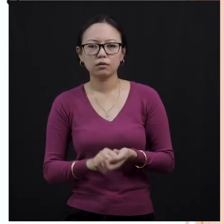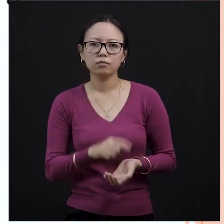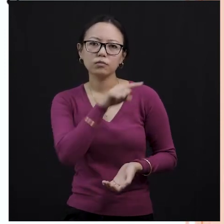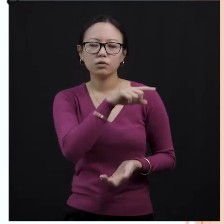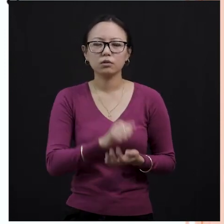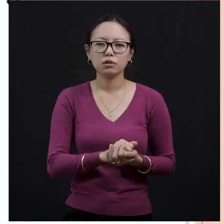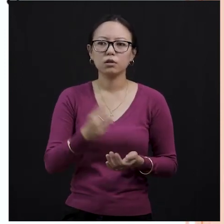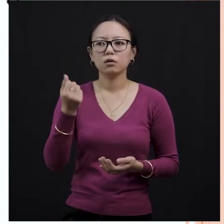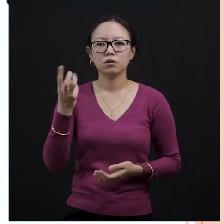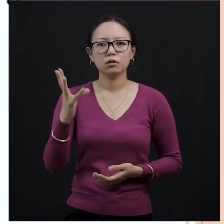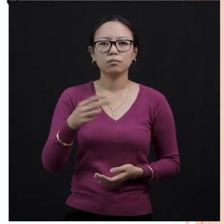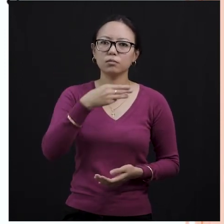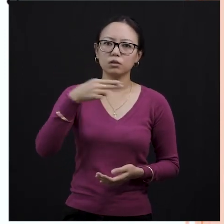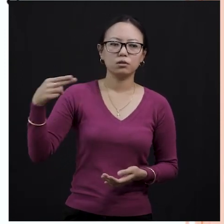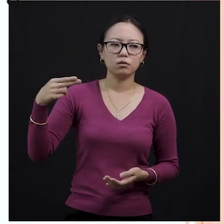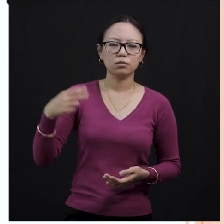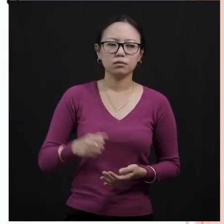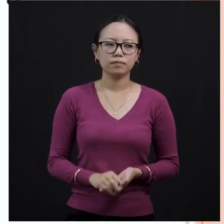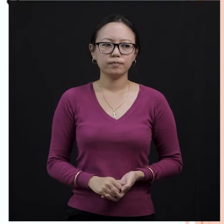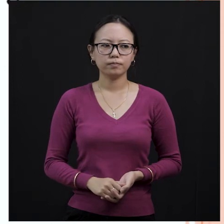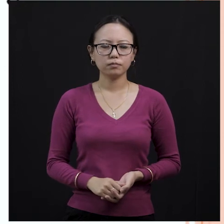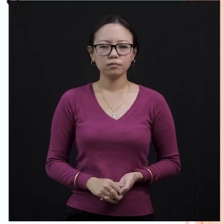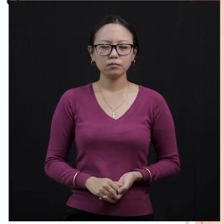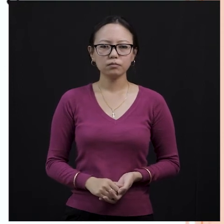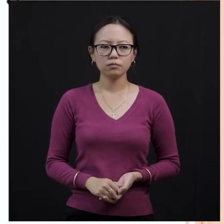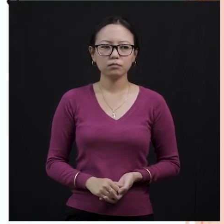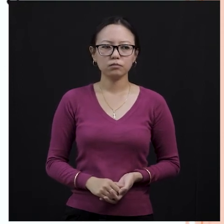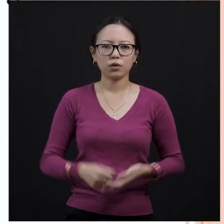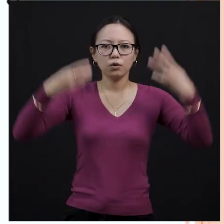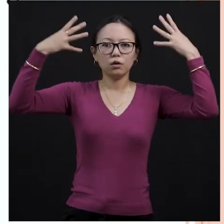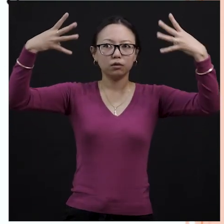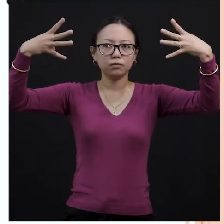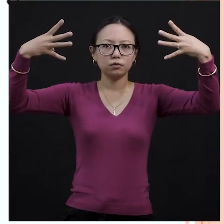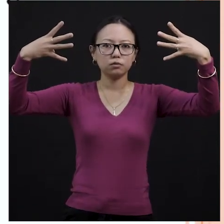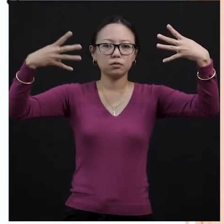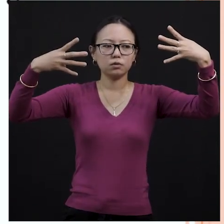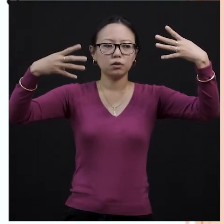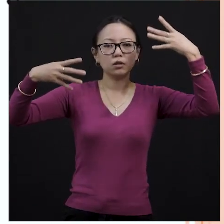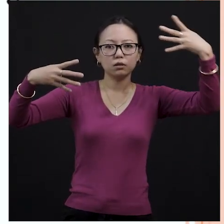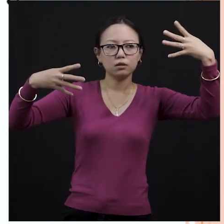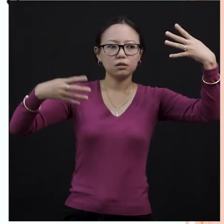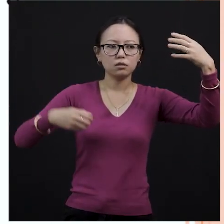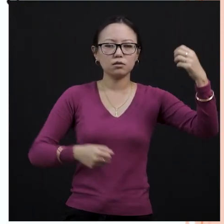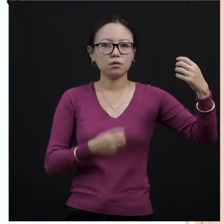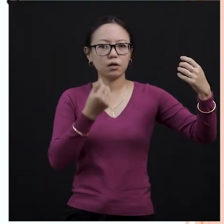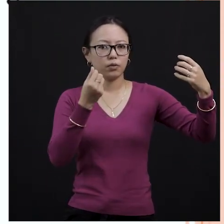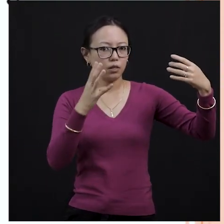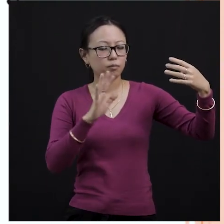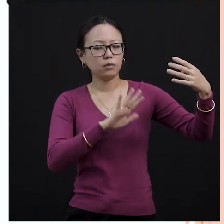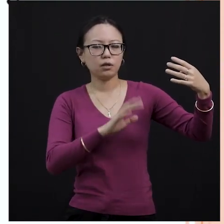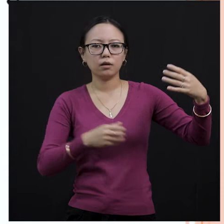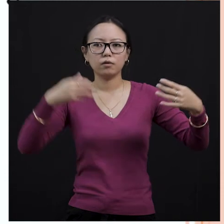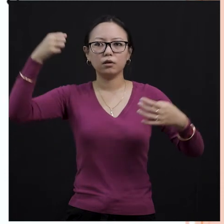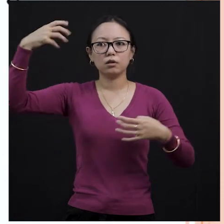at this number 2 and make a line joining to the number name. All right. So the first one